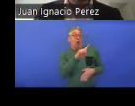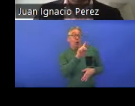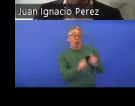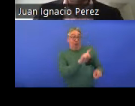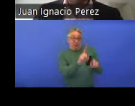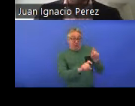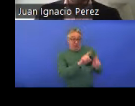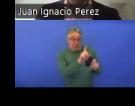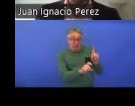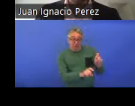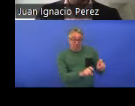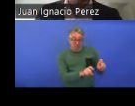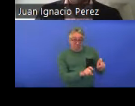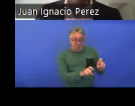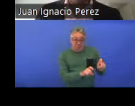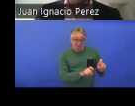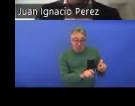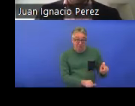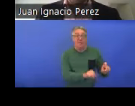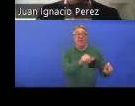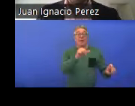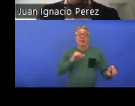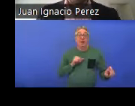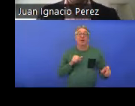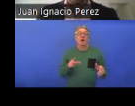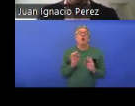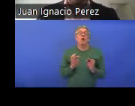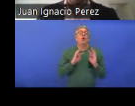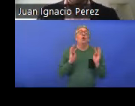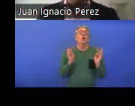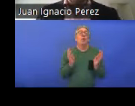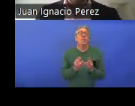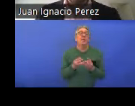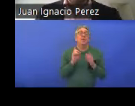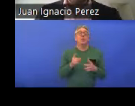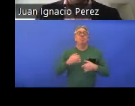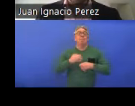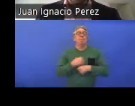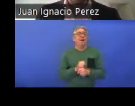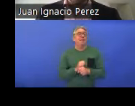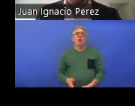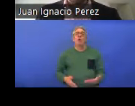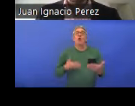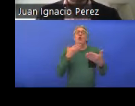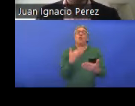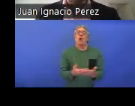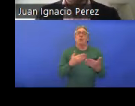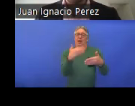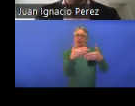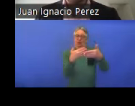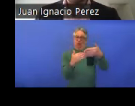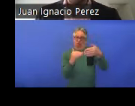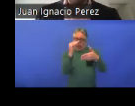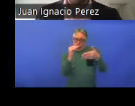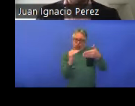produces a list of recommendations to the states. This happens, or this is meant